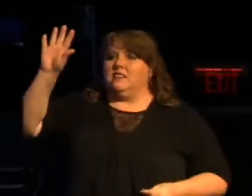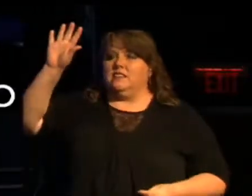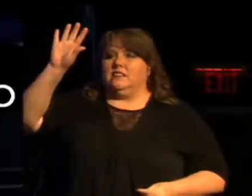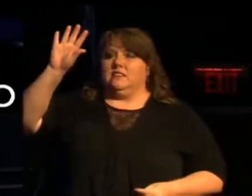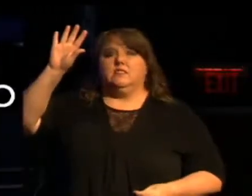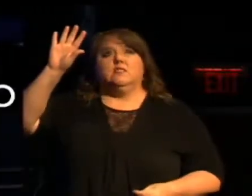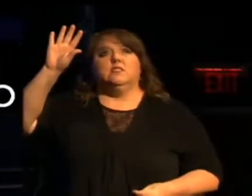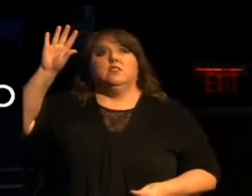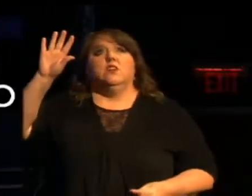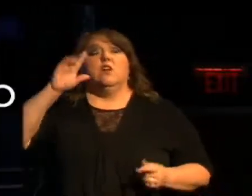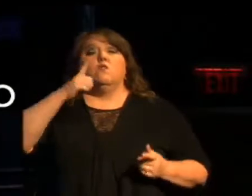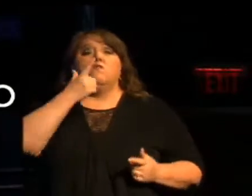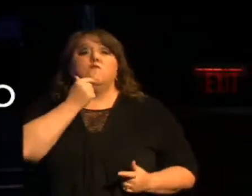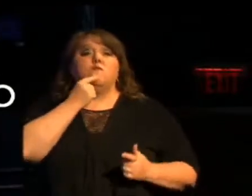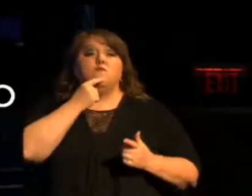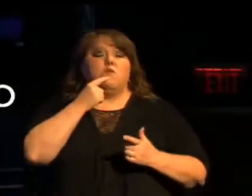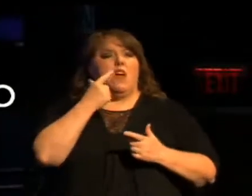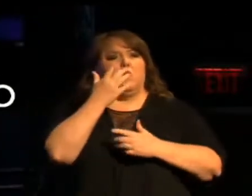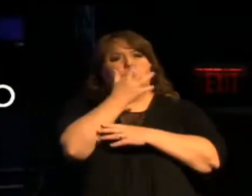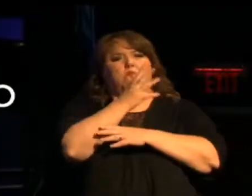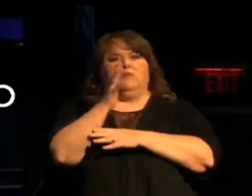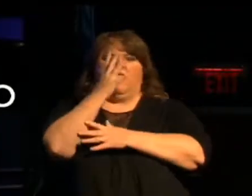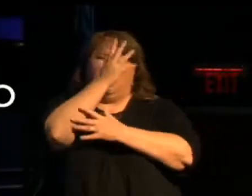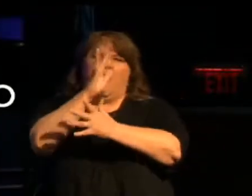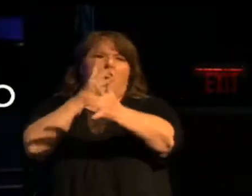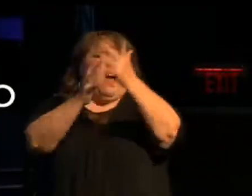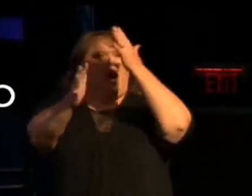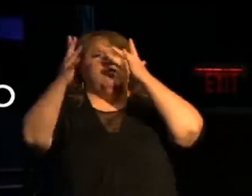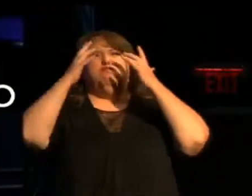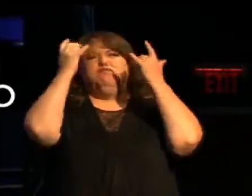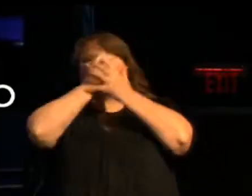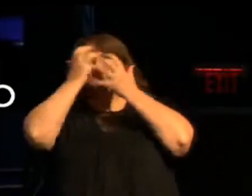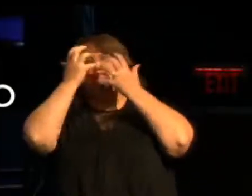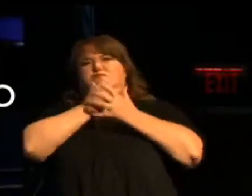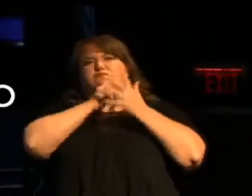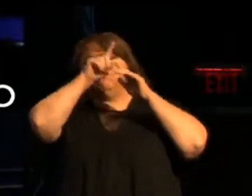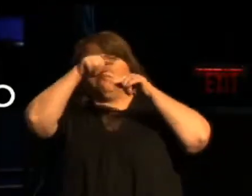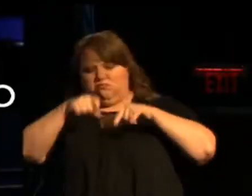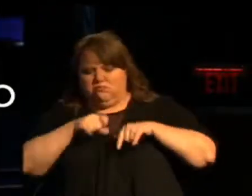Island, from the Redwood Forest to the Gulf Stream